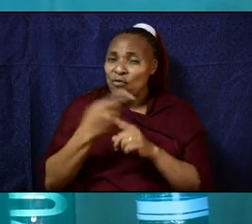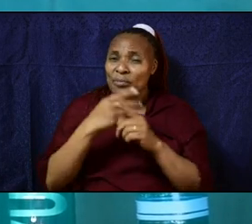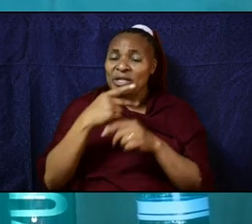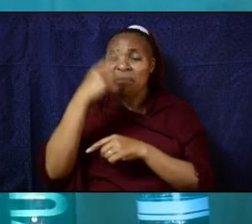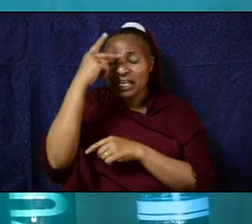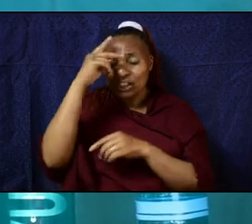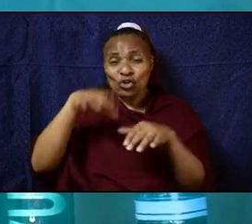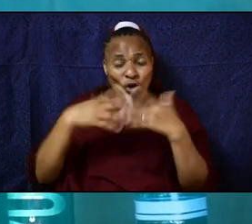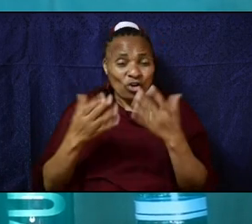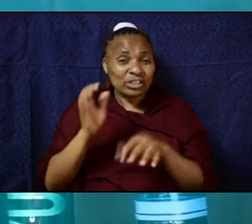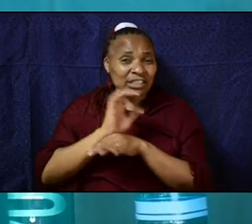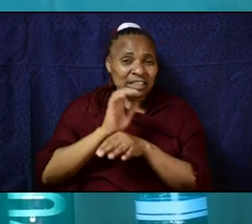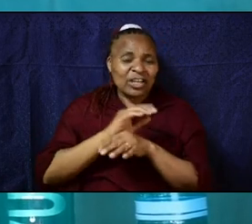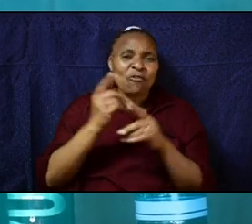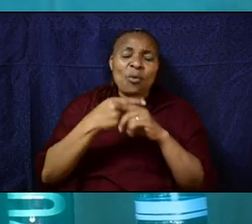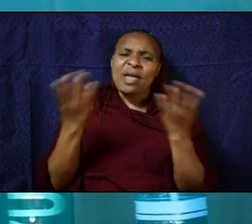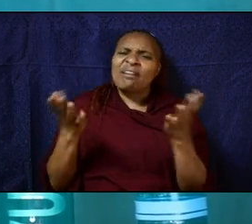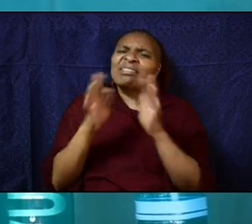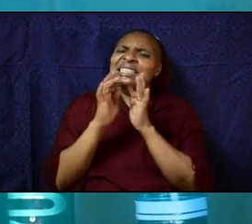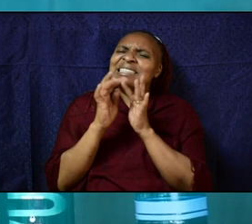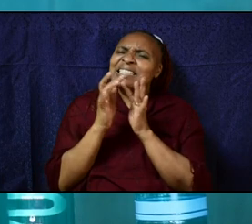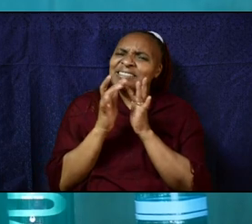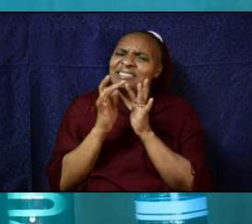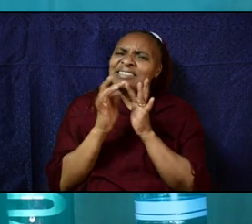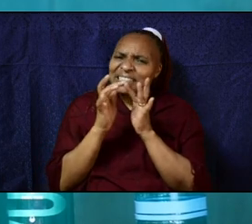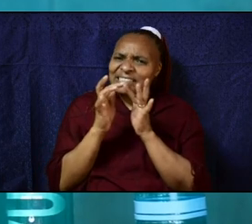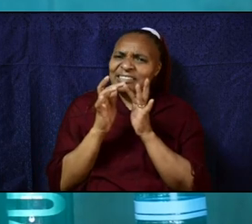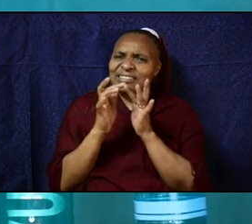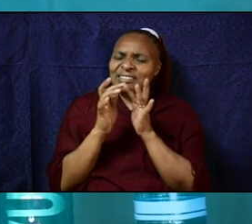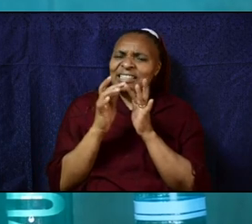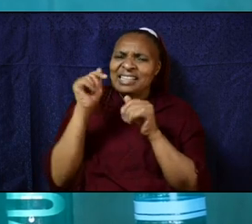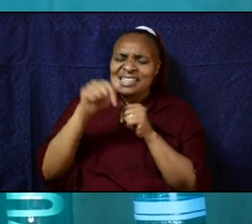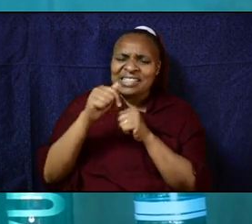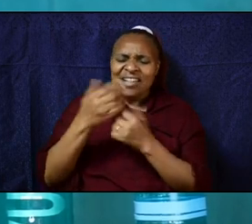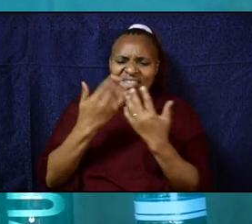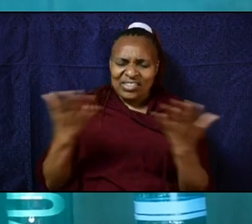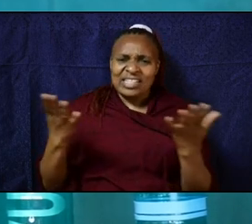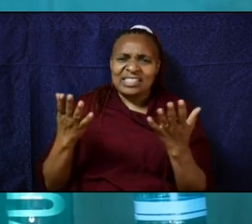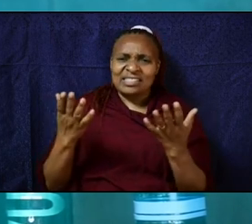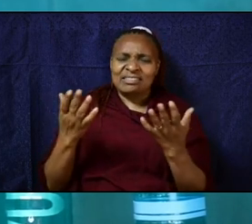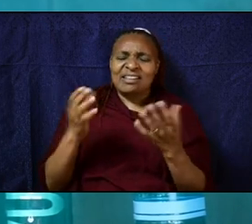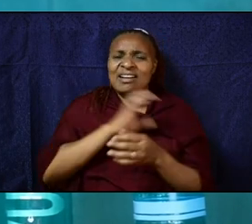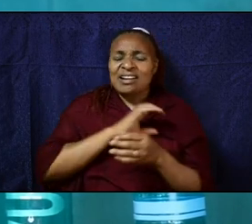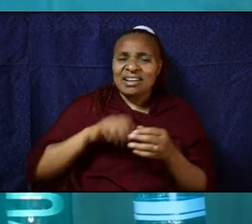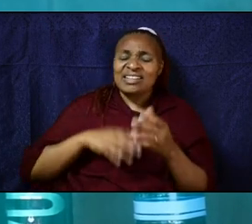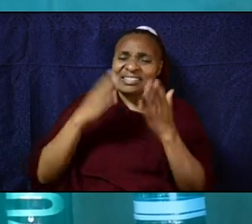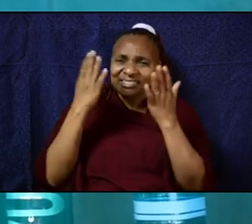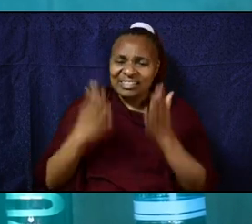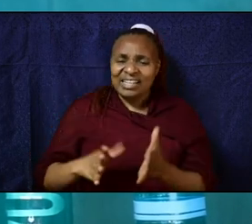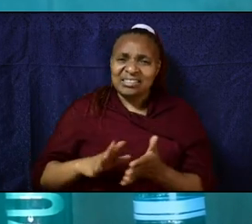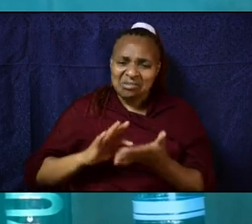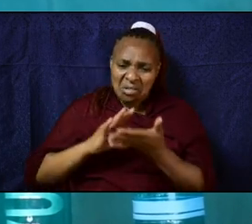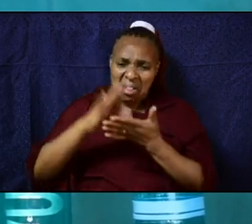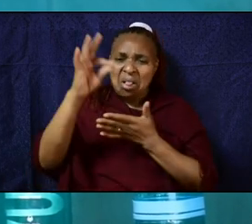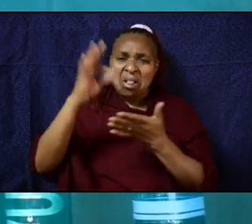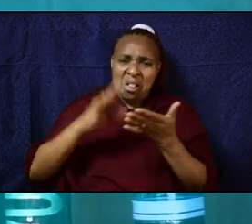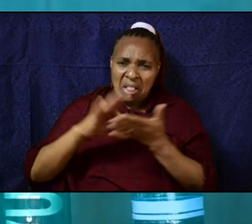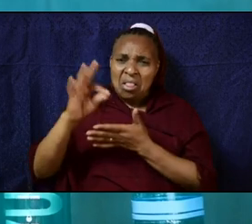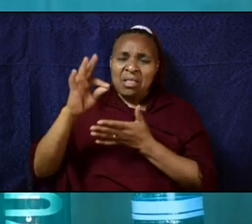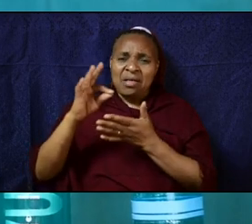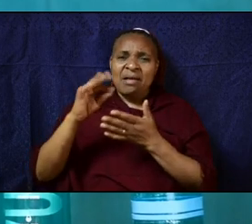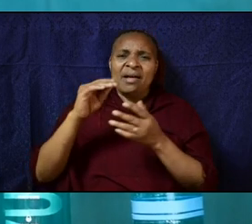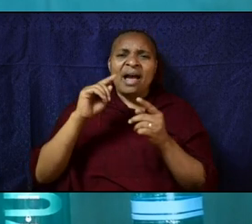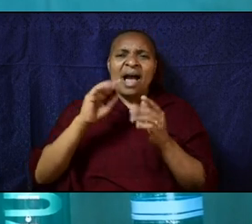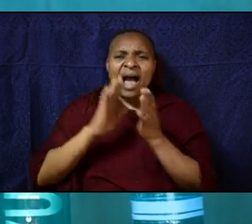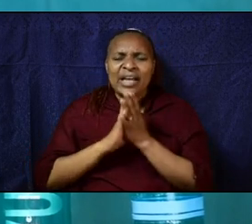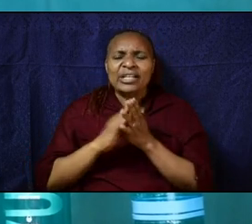church. It was from the internet. And these are things, as Christians, can just screw up with the way God